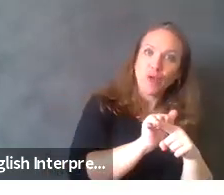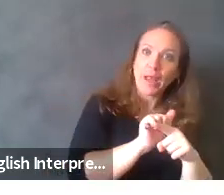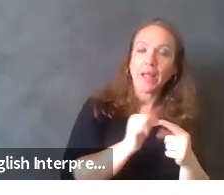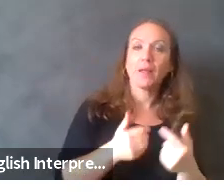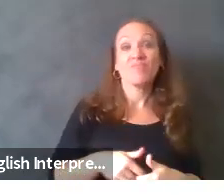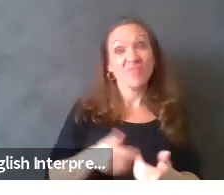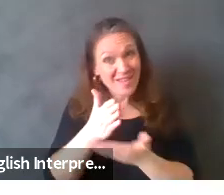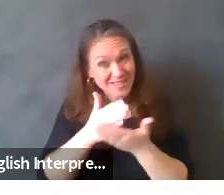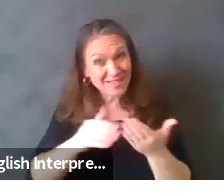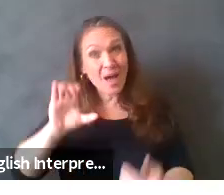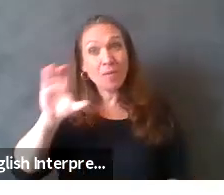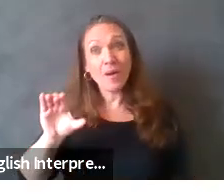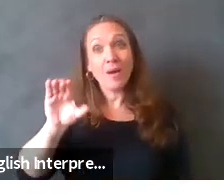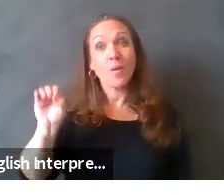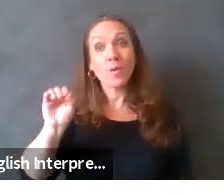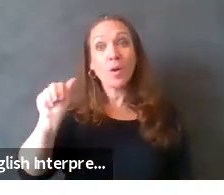VOADs that are not